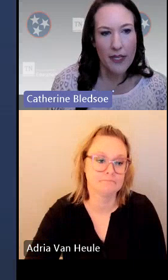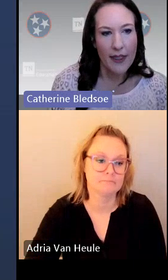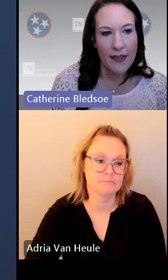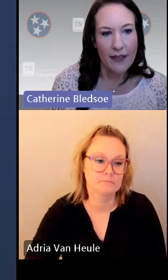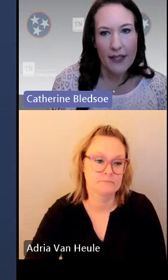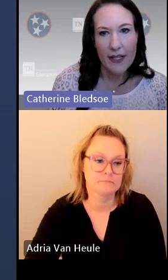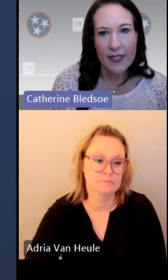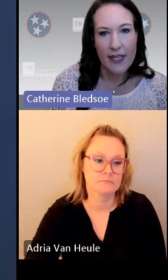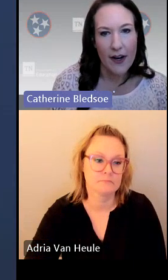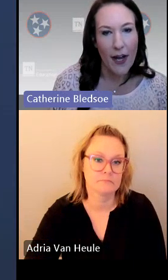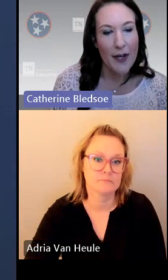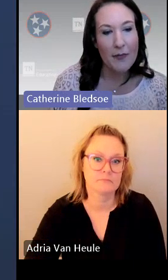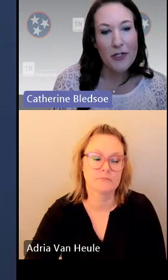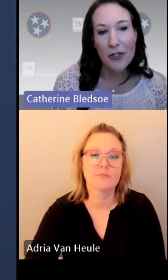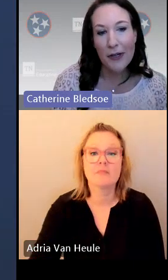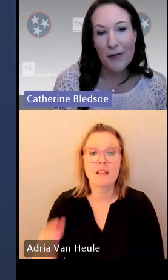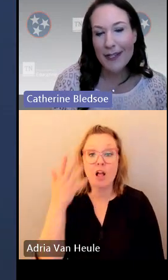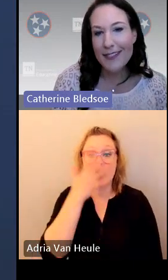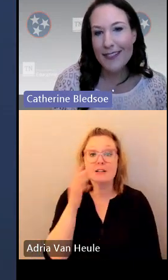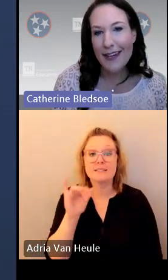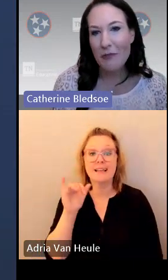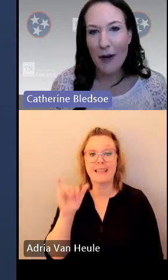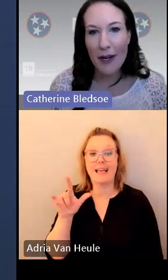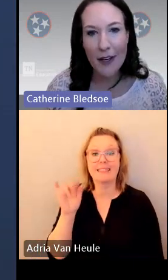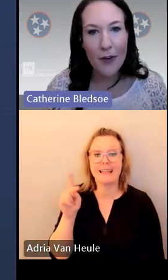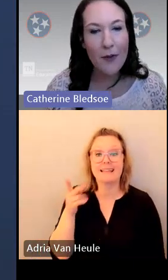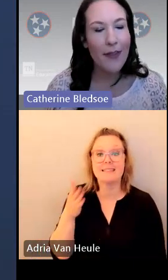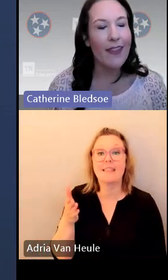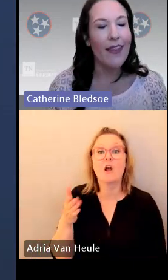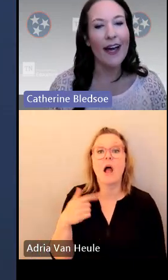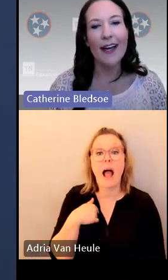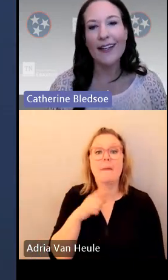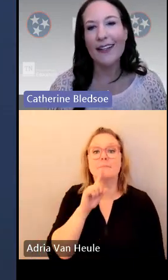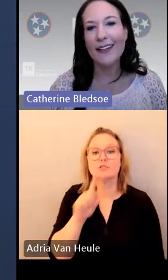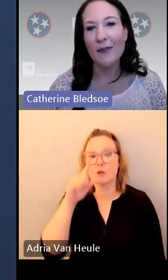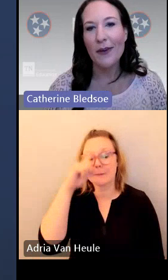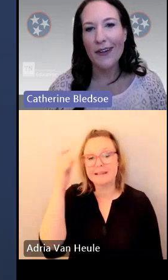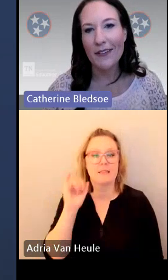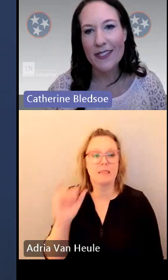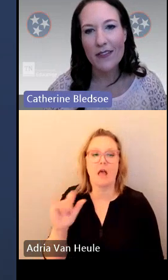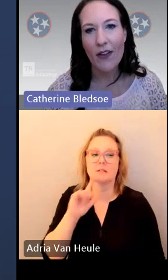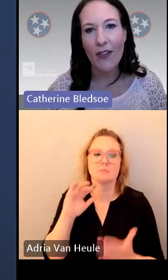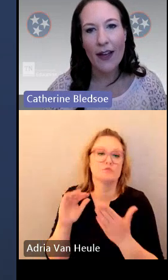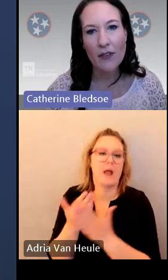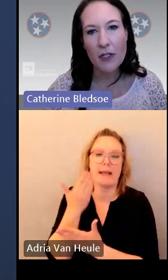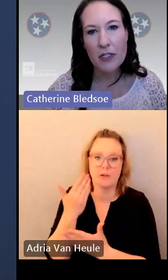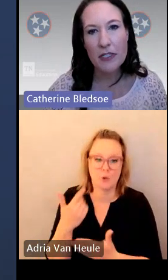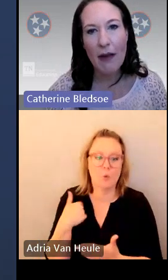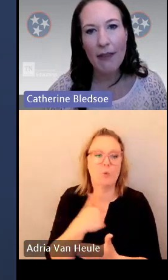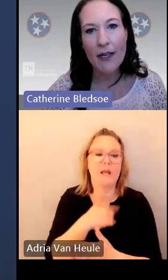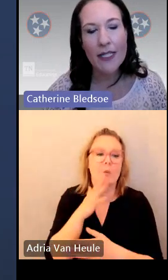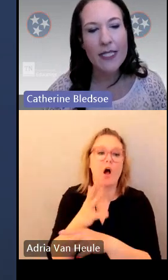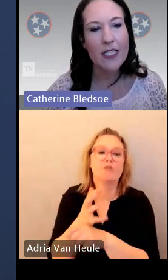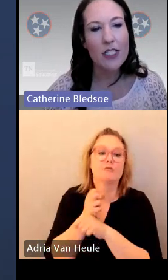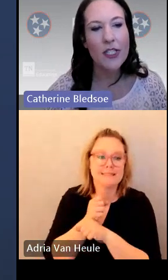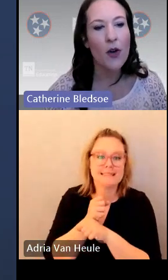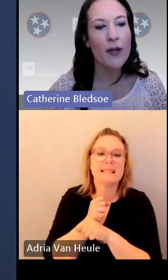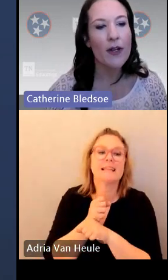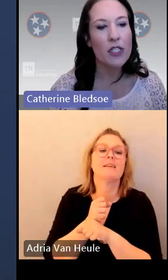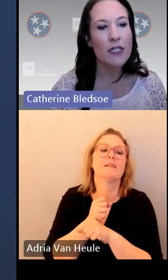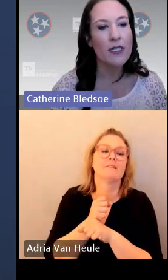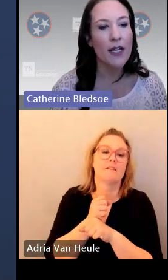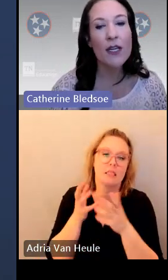And so it looks like that link is there. I am sure, because that is brand new, that we are going to receive a lot of questions about this.